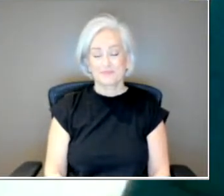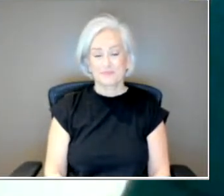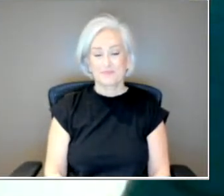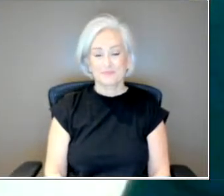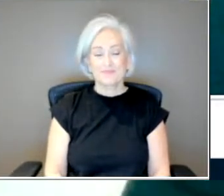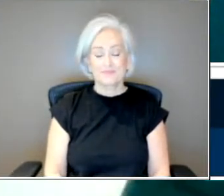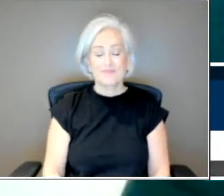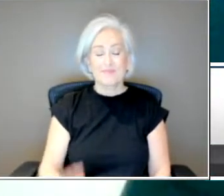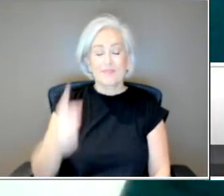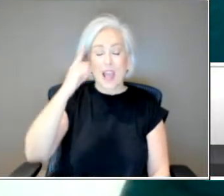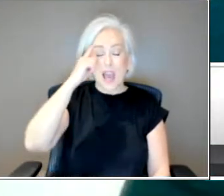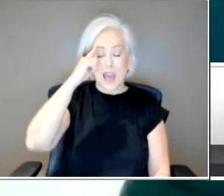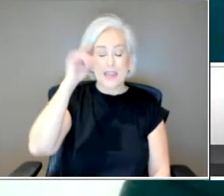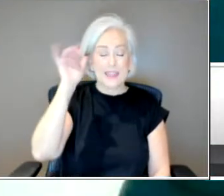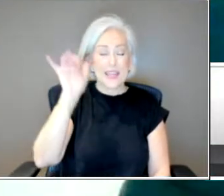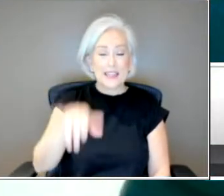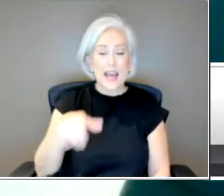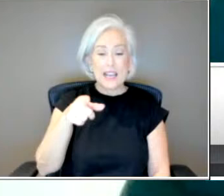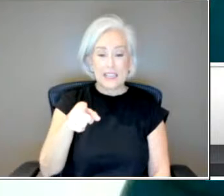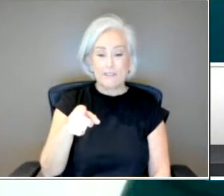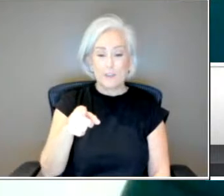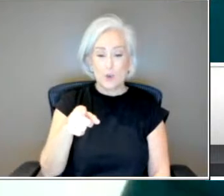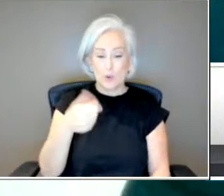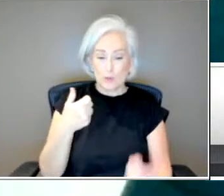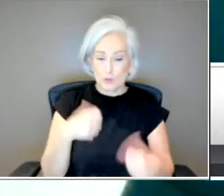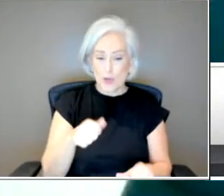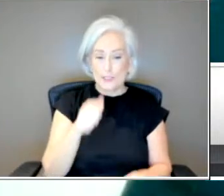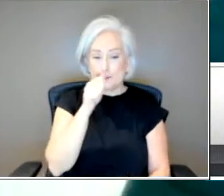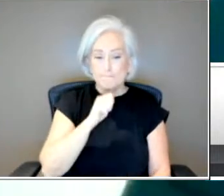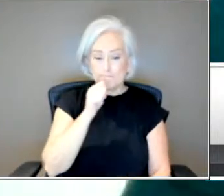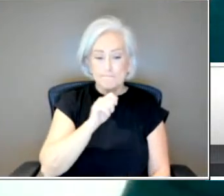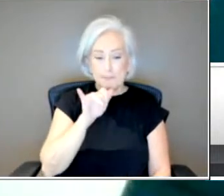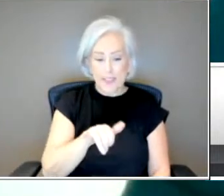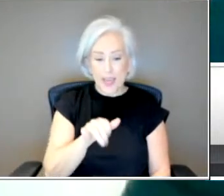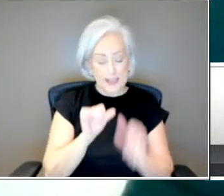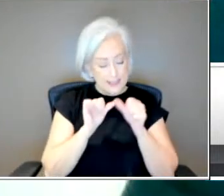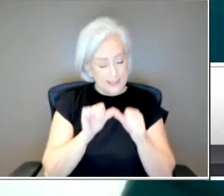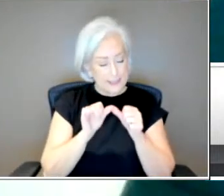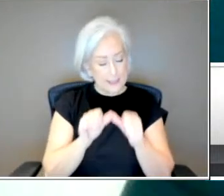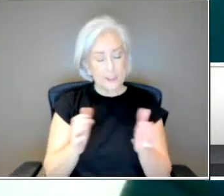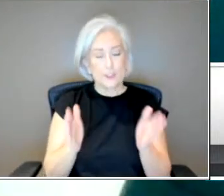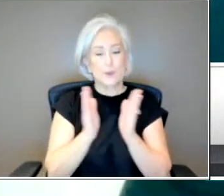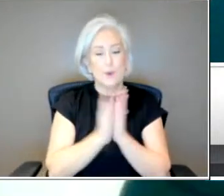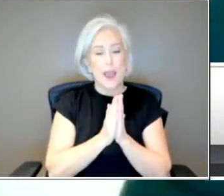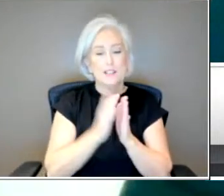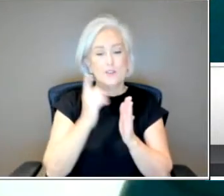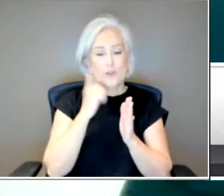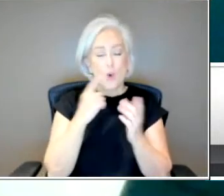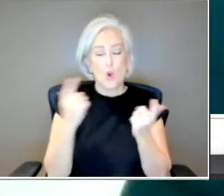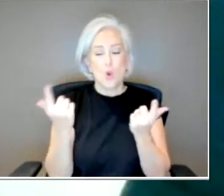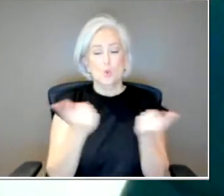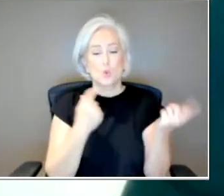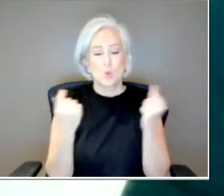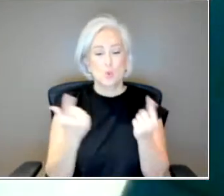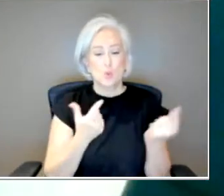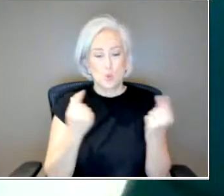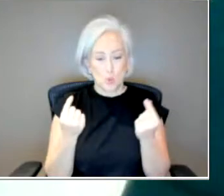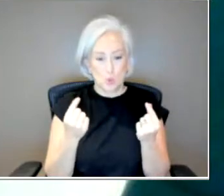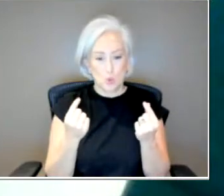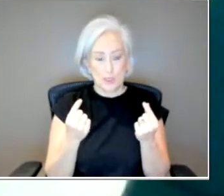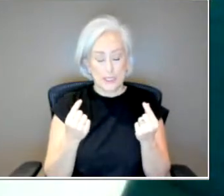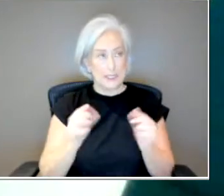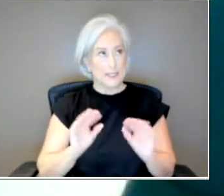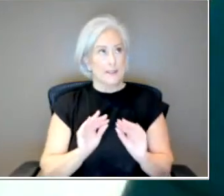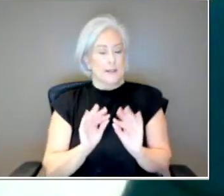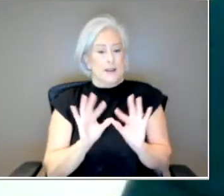I think if you're dealing with this, keep asking for, what can be done, because